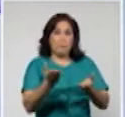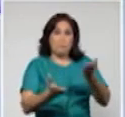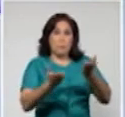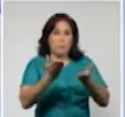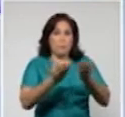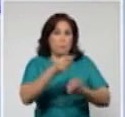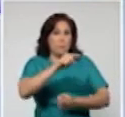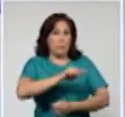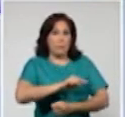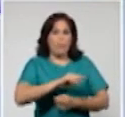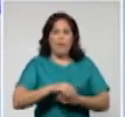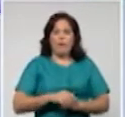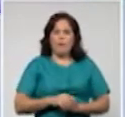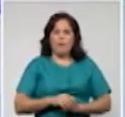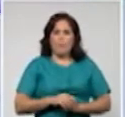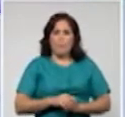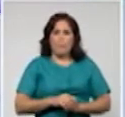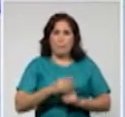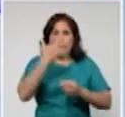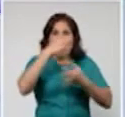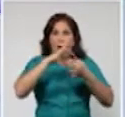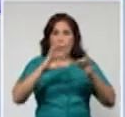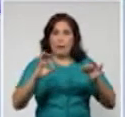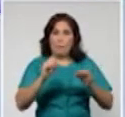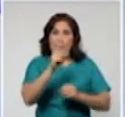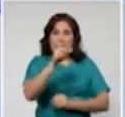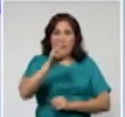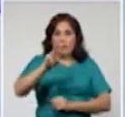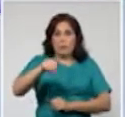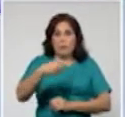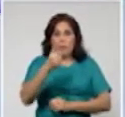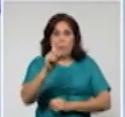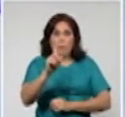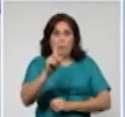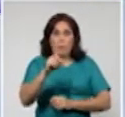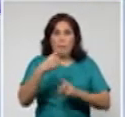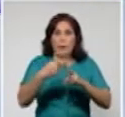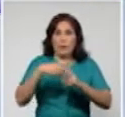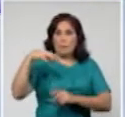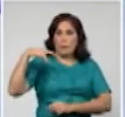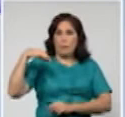Havana continues to have the highest confirmed case rate